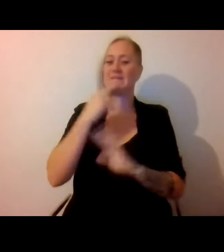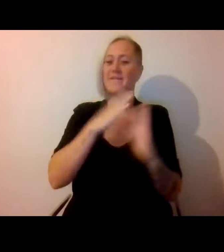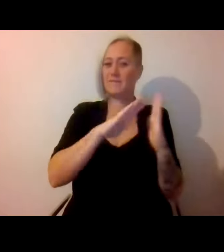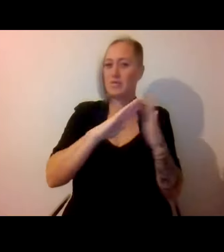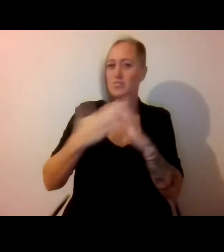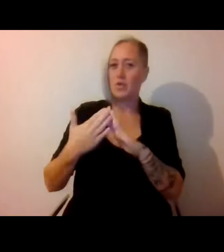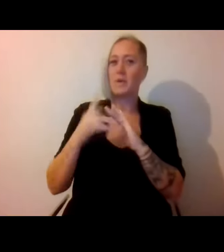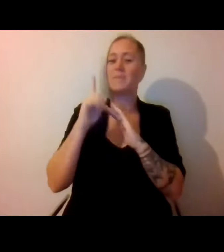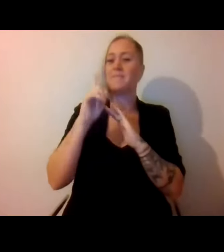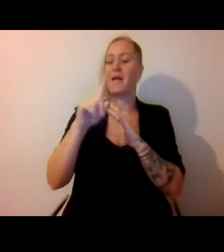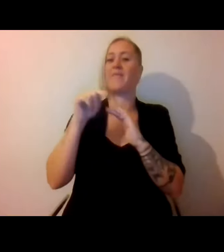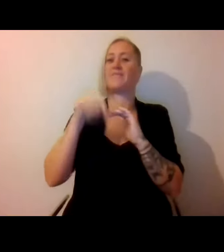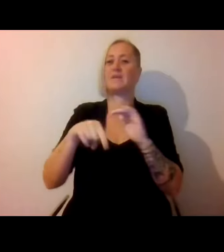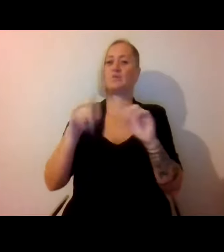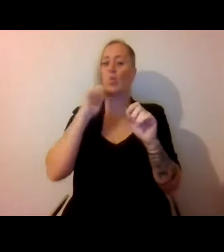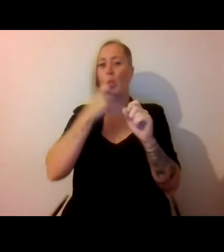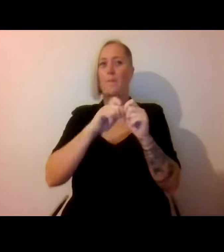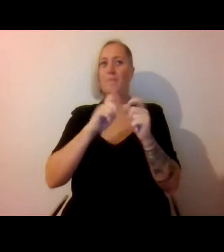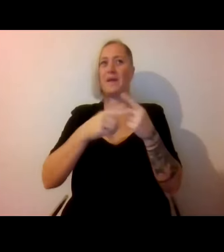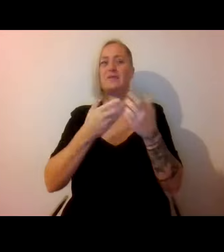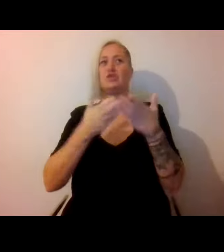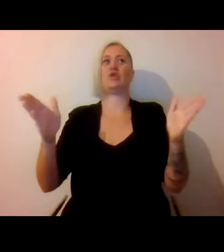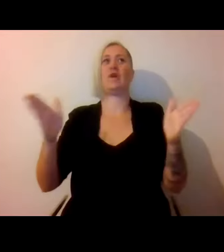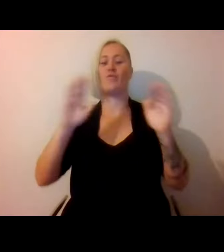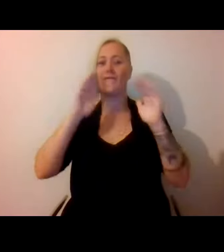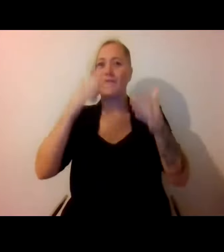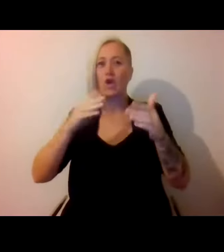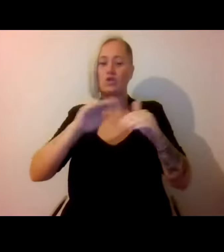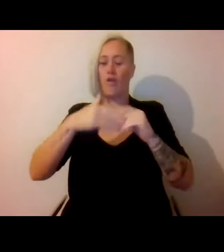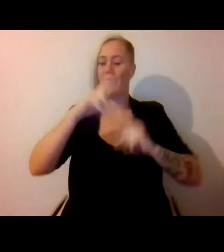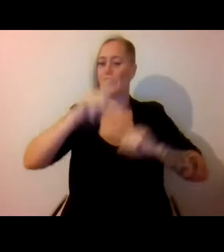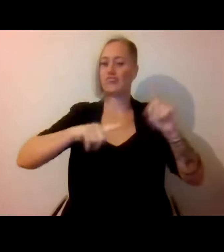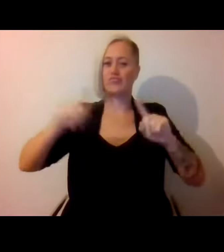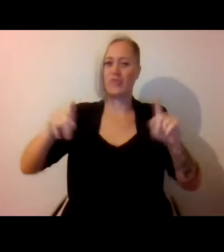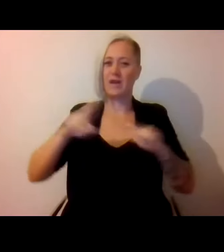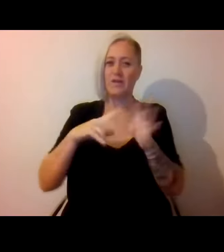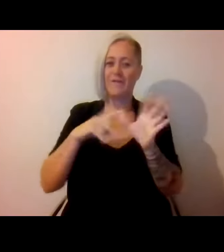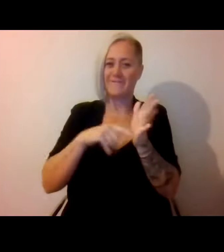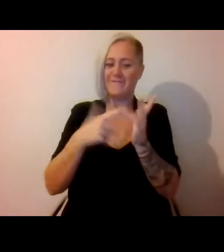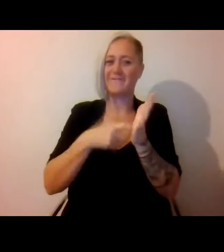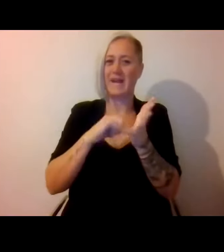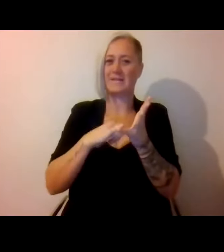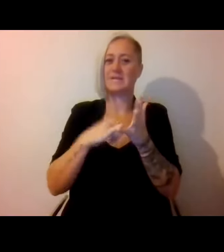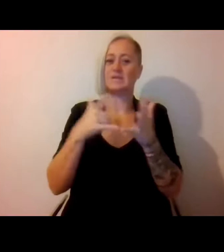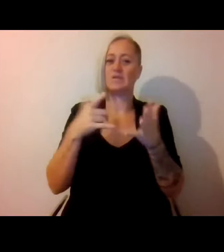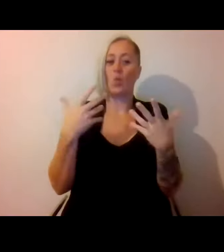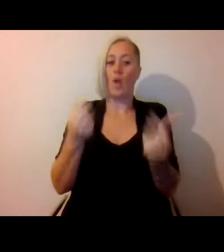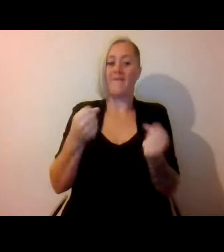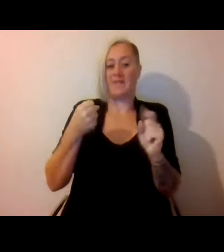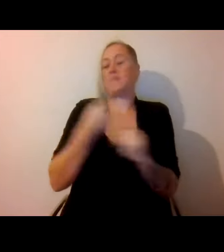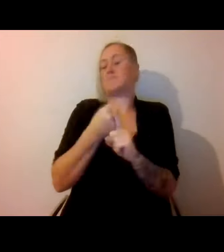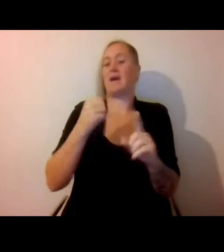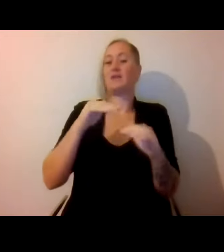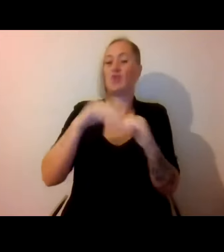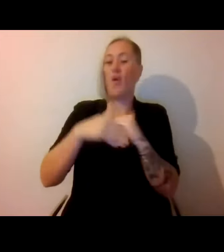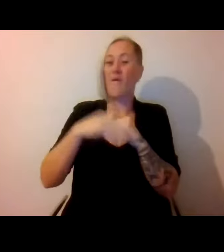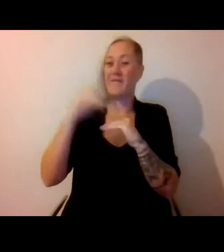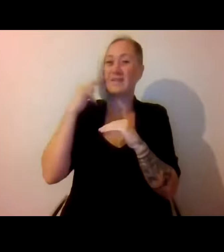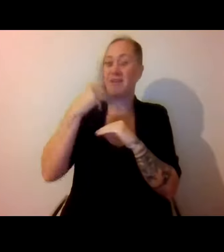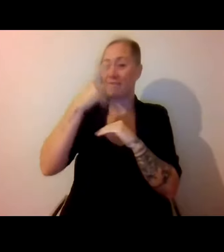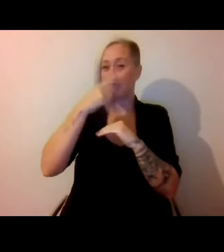general focus on a range of factors that does end up having an impact on deaf people's mental health.